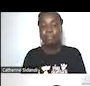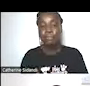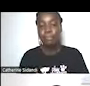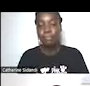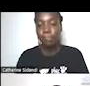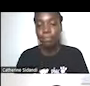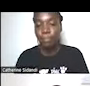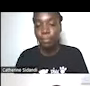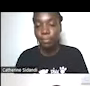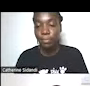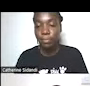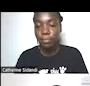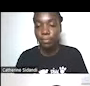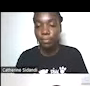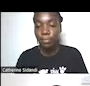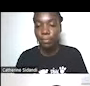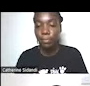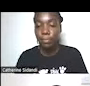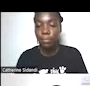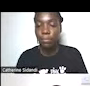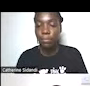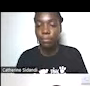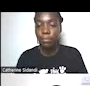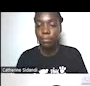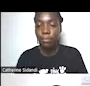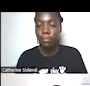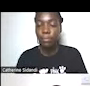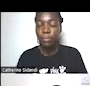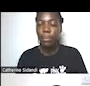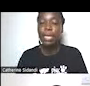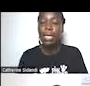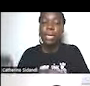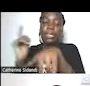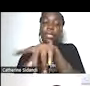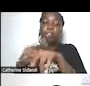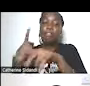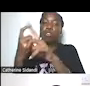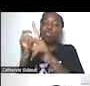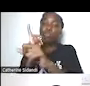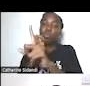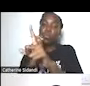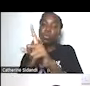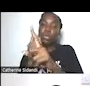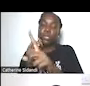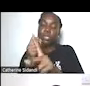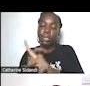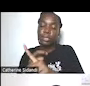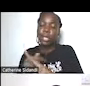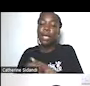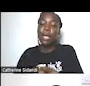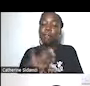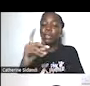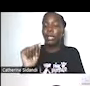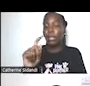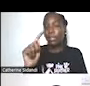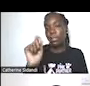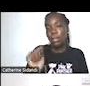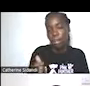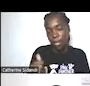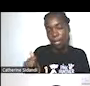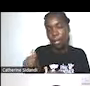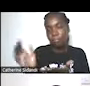In terms of now tools here, so I'm looking at tools in 3 categories: data collection, analysis, and